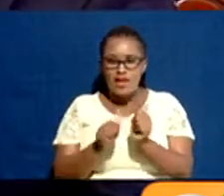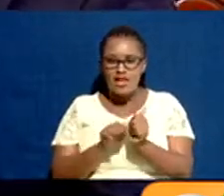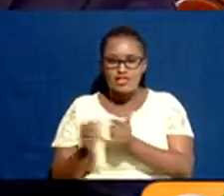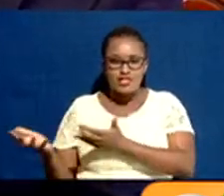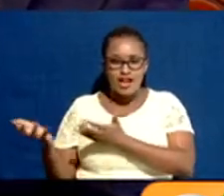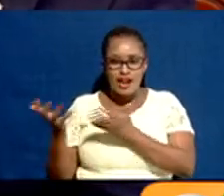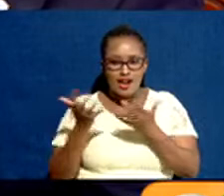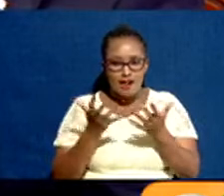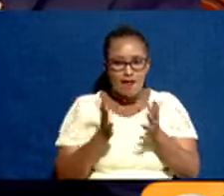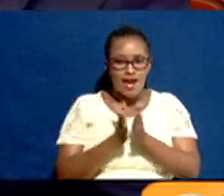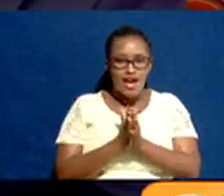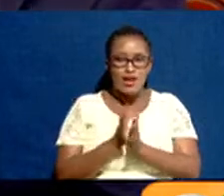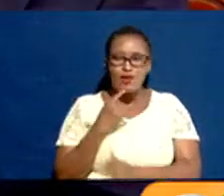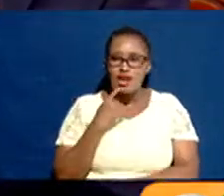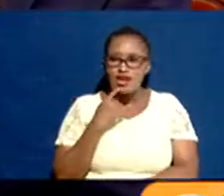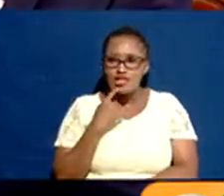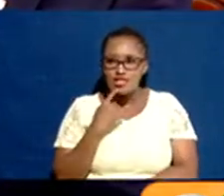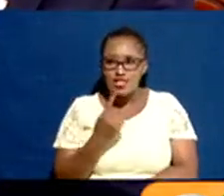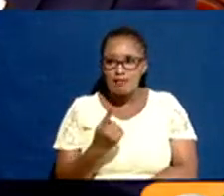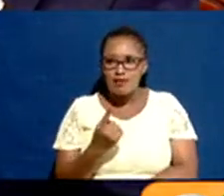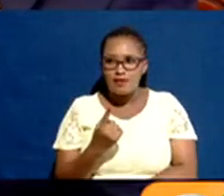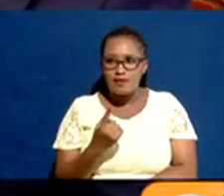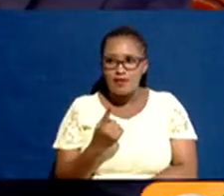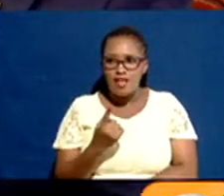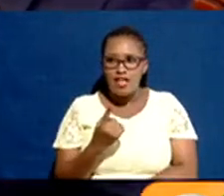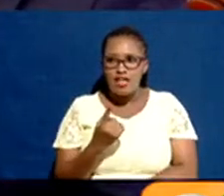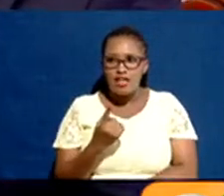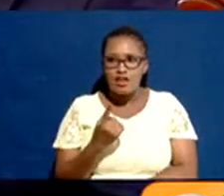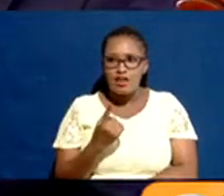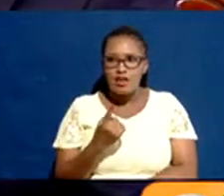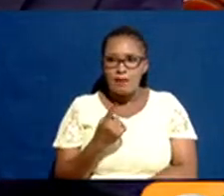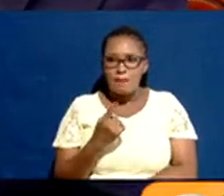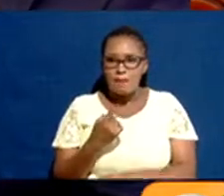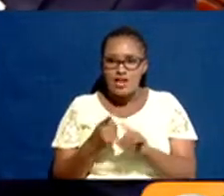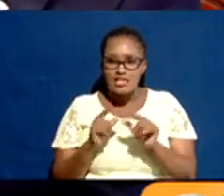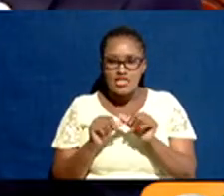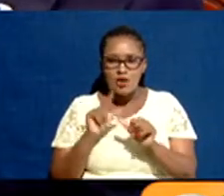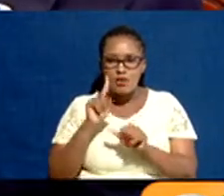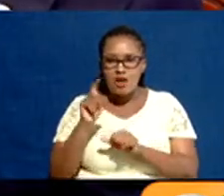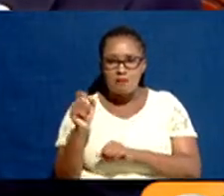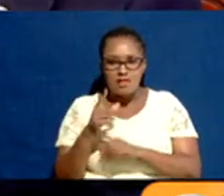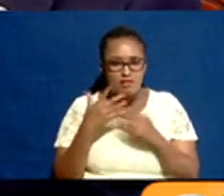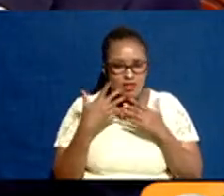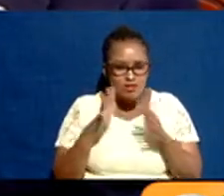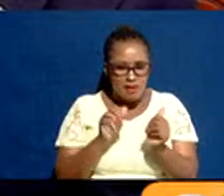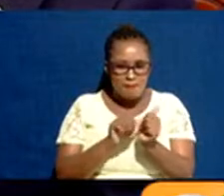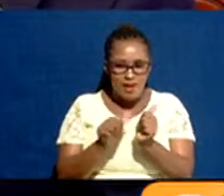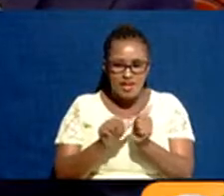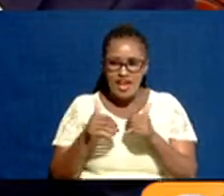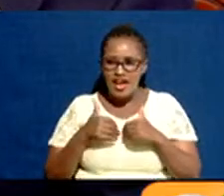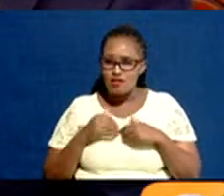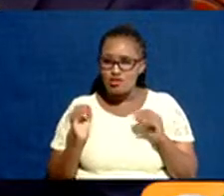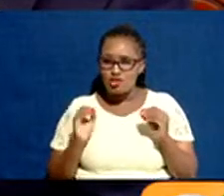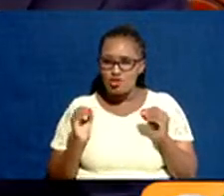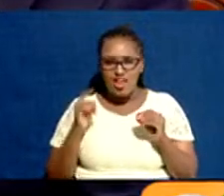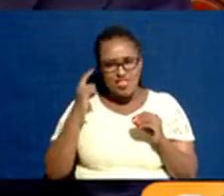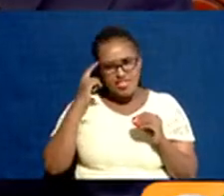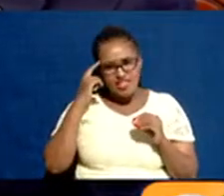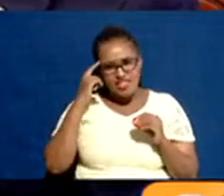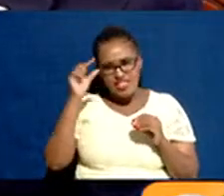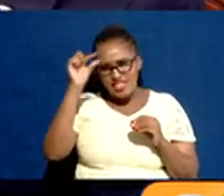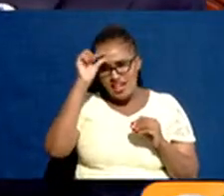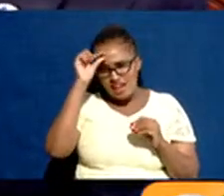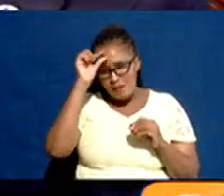you've said you are speaking the truth, you've gone around the world, there's no maize anywhere. Did the government mislead? Maize